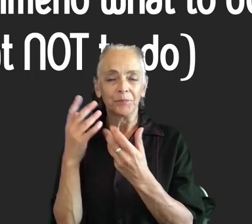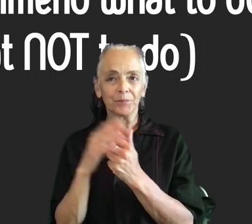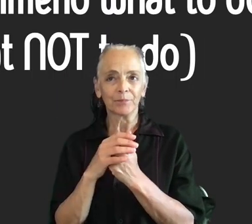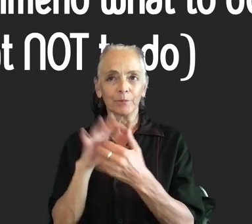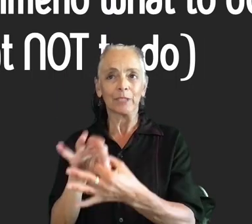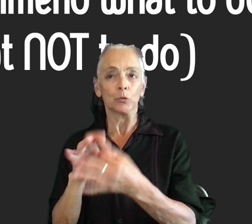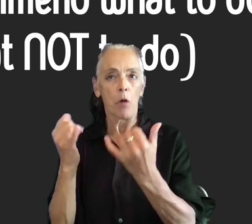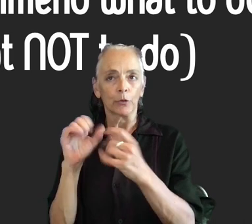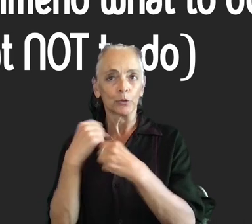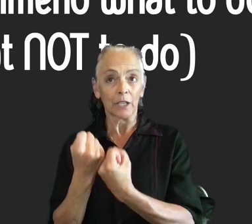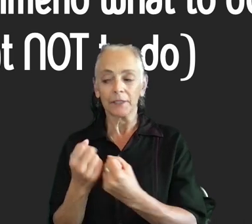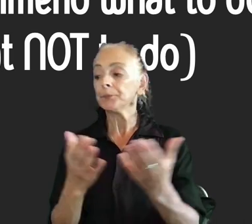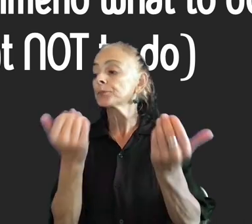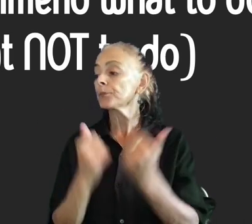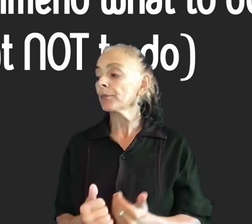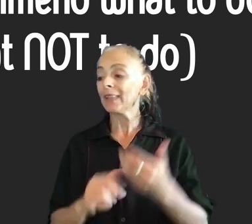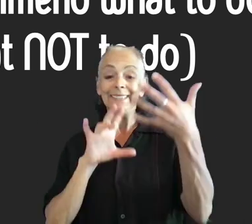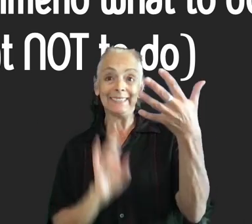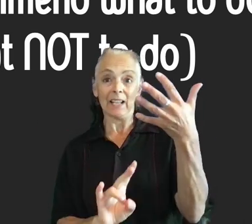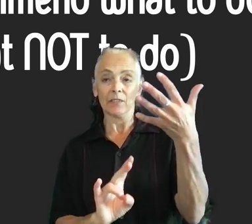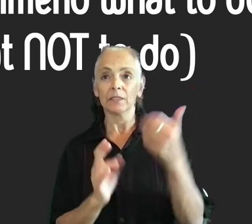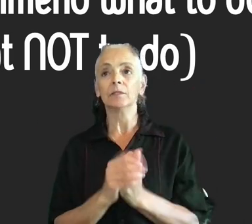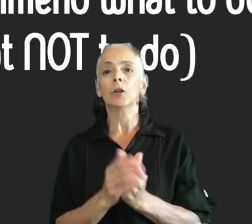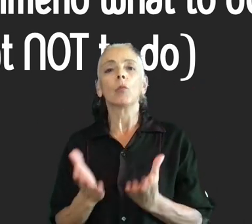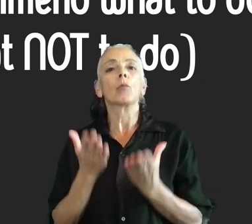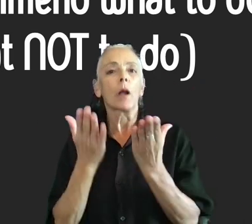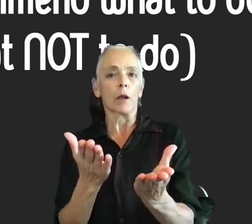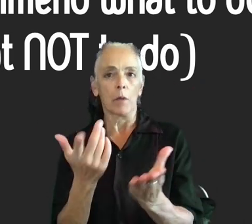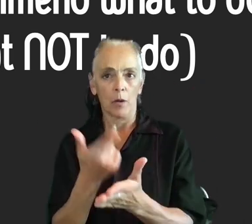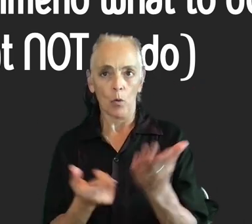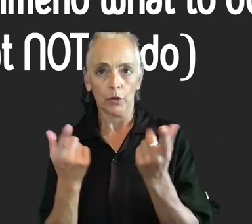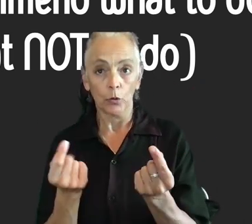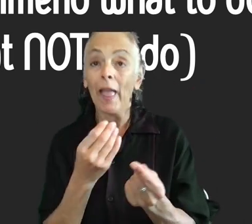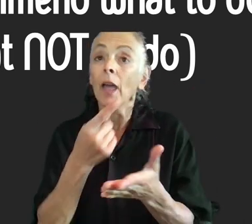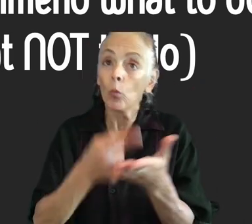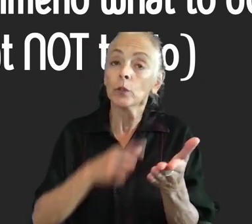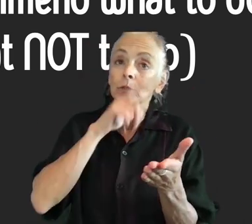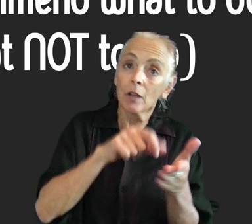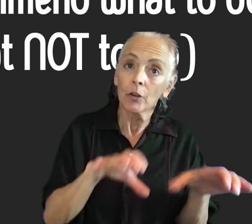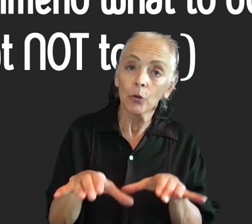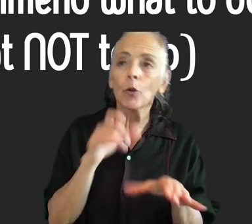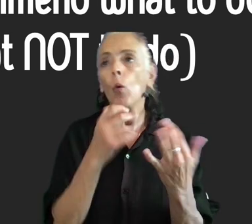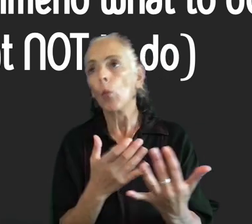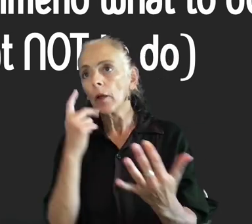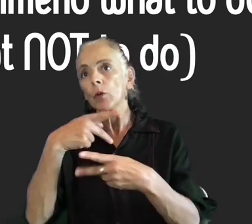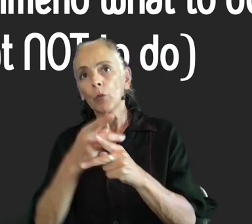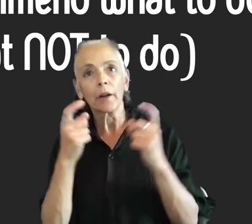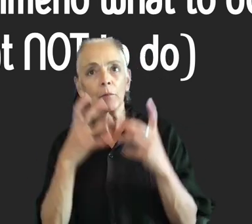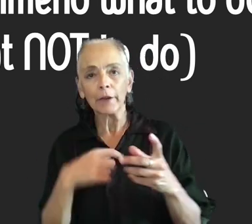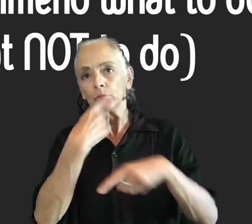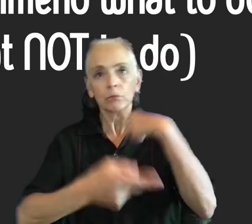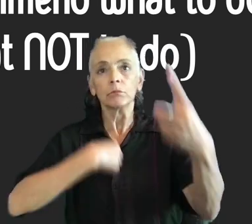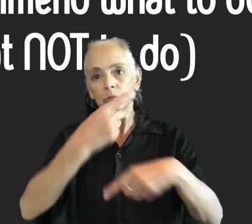tentacle number seven recommend what to do and what not to do stop waiting for your product managers to tell